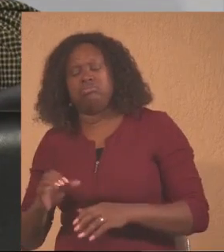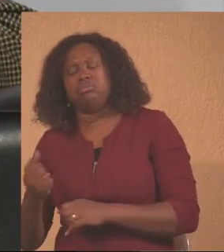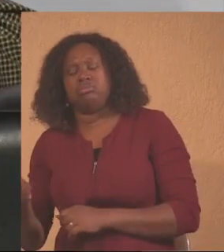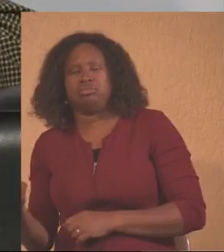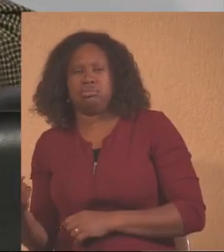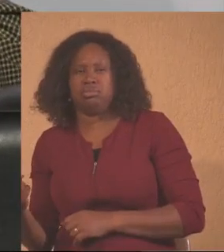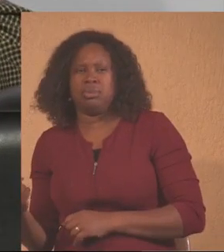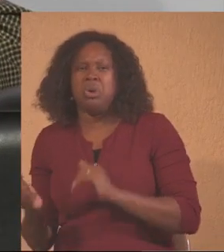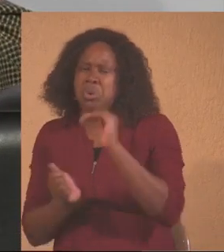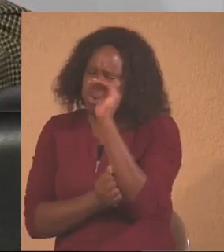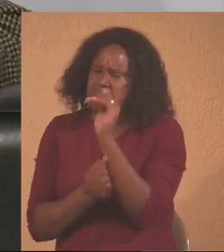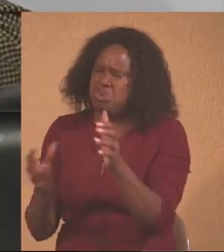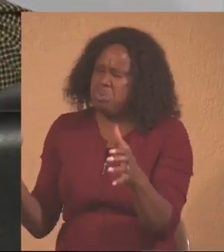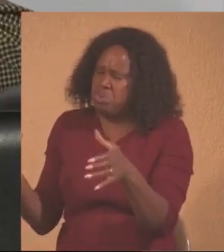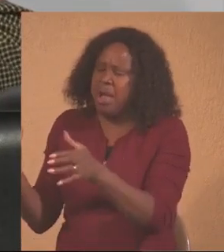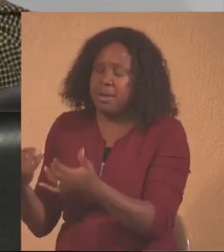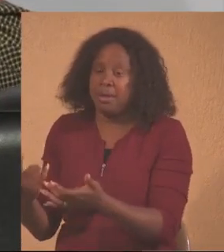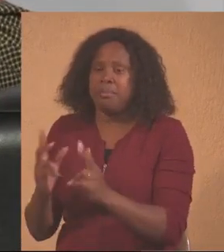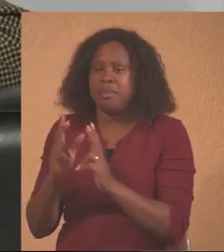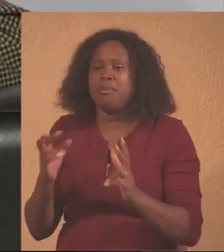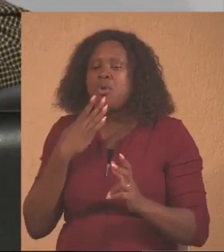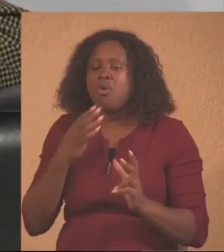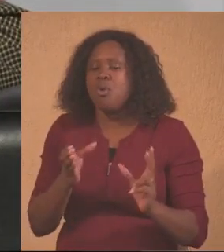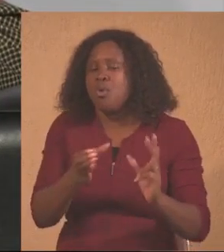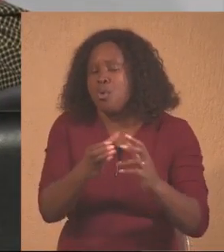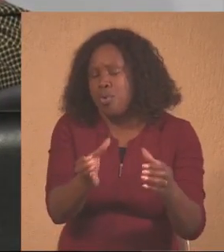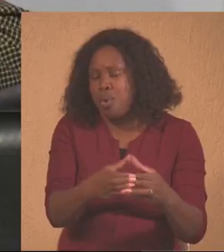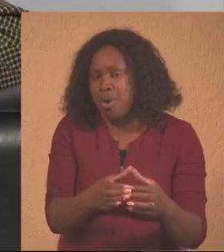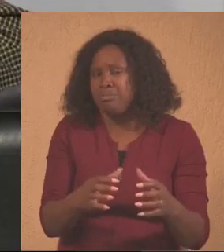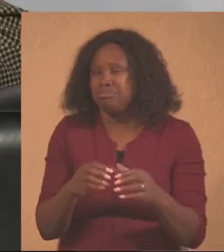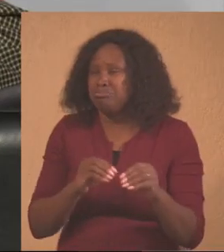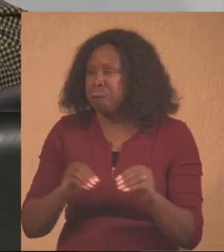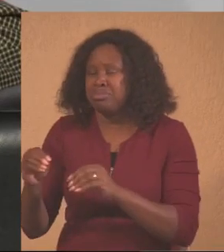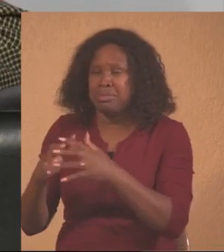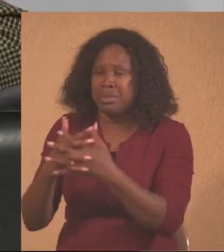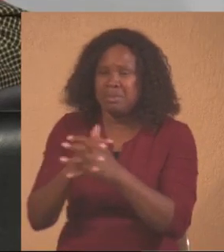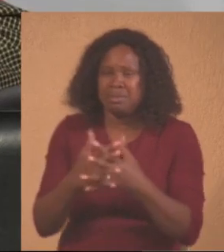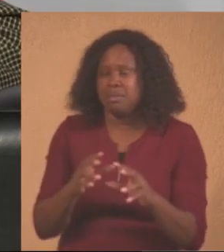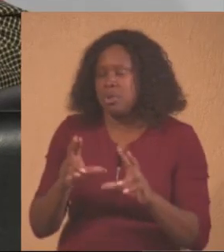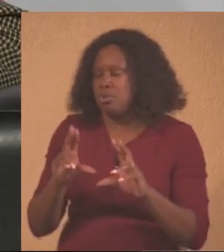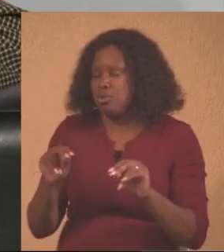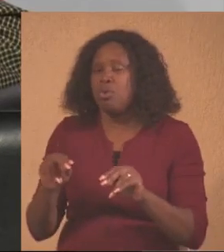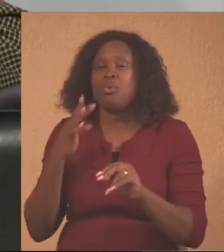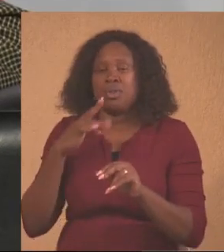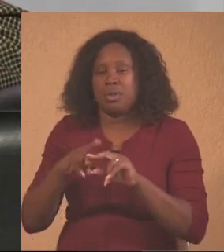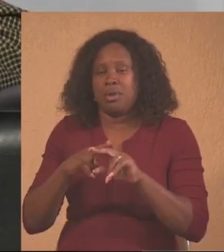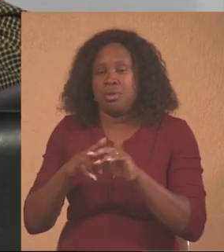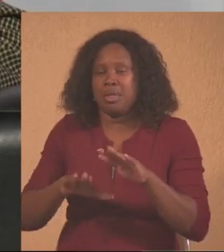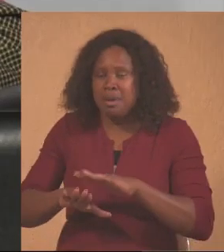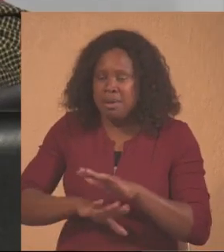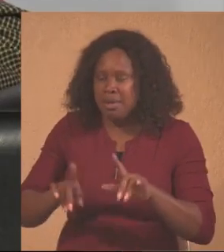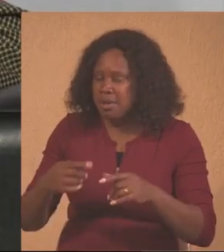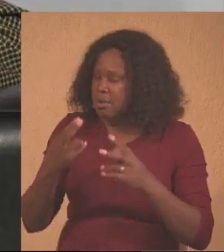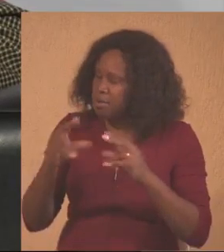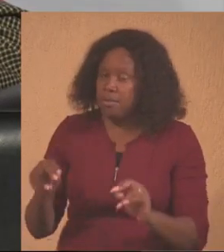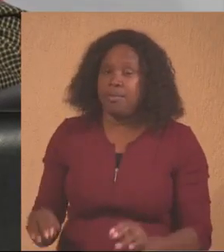the quarantined people cannot move around and mix by using their basic facilities. Right. When